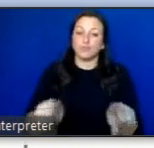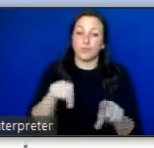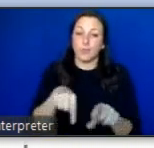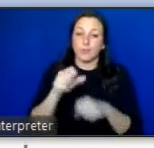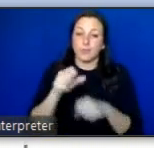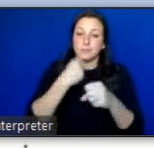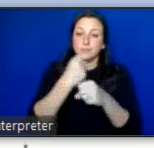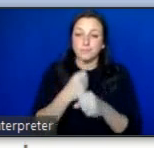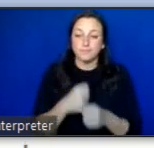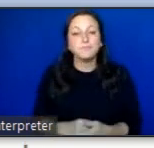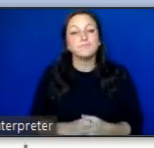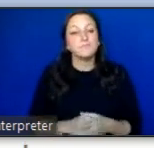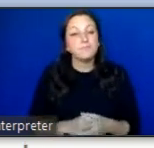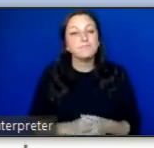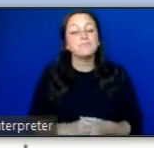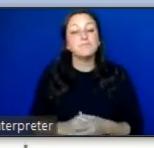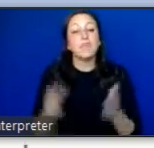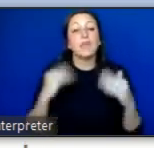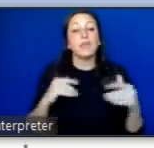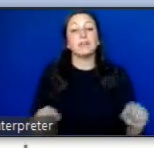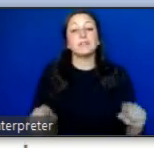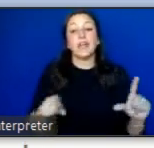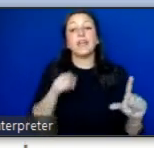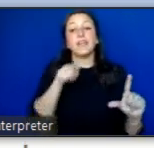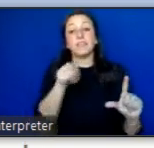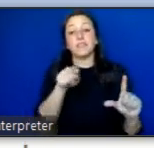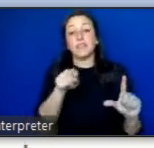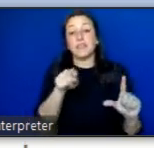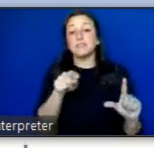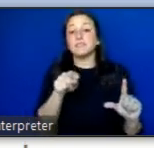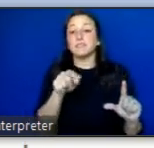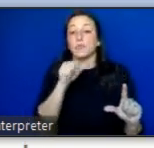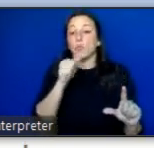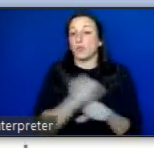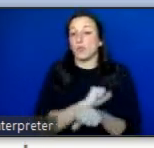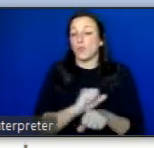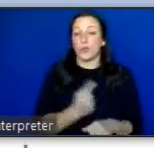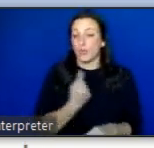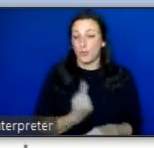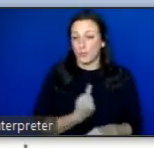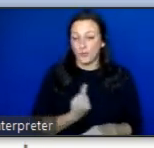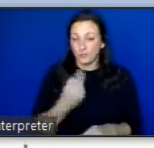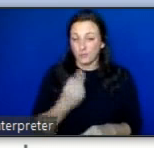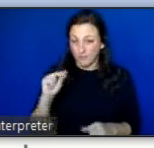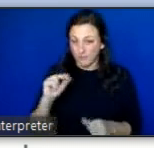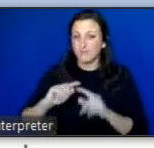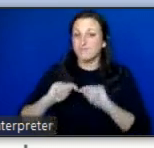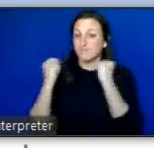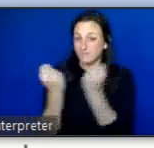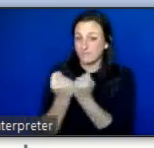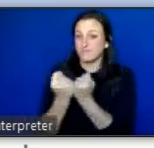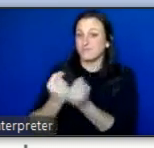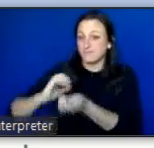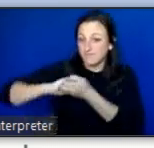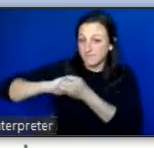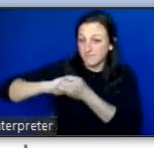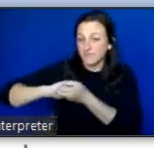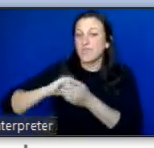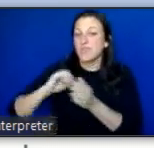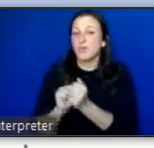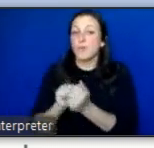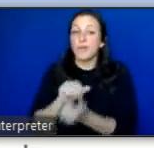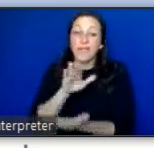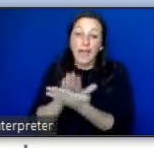slide. This is not something that we did alone. This is something that we did in partnership with our